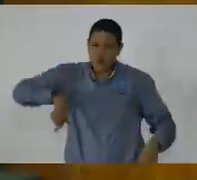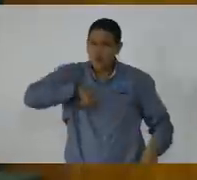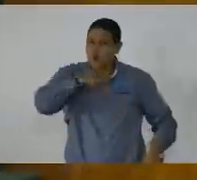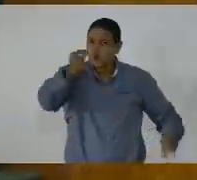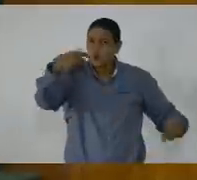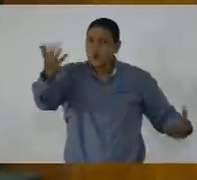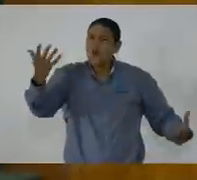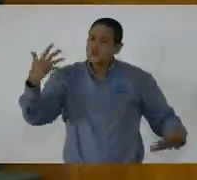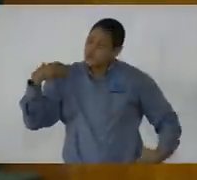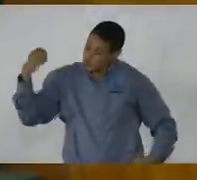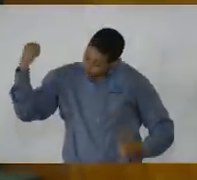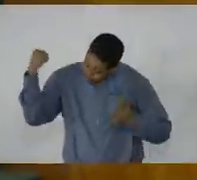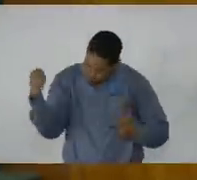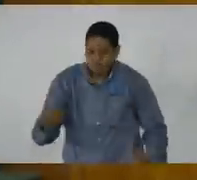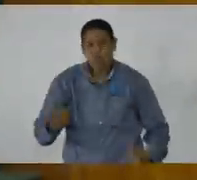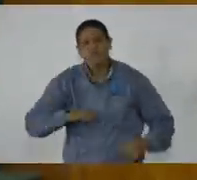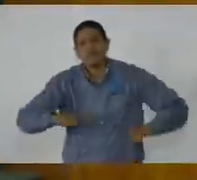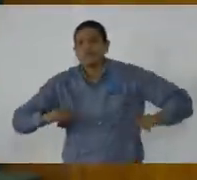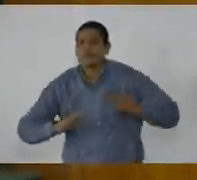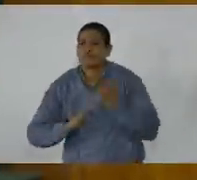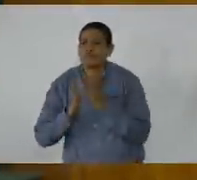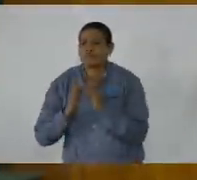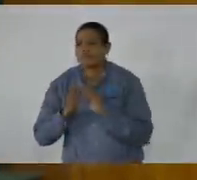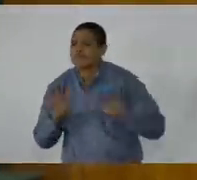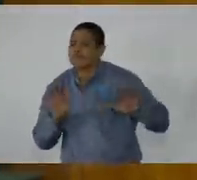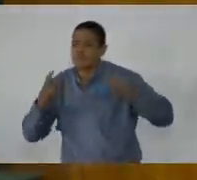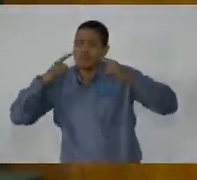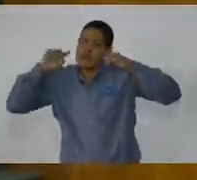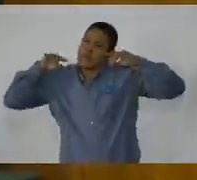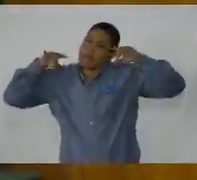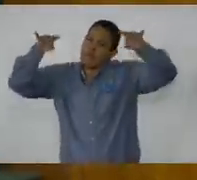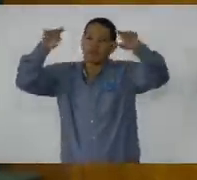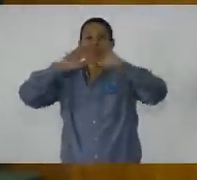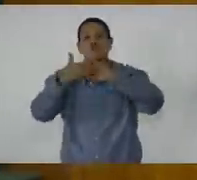a strong, resilient, and prosperous country.